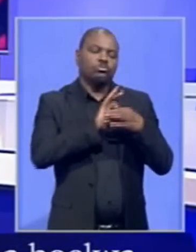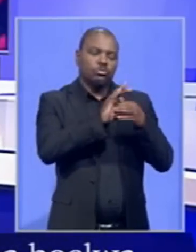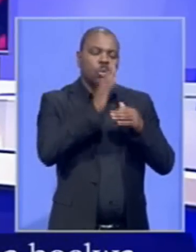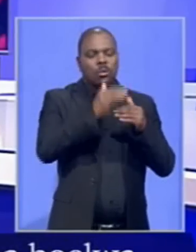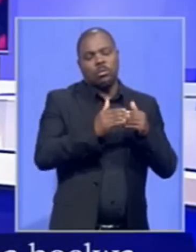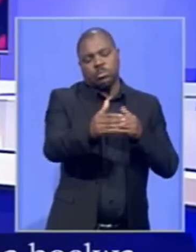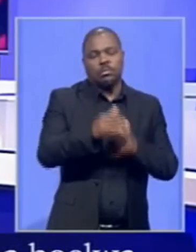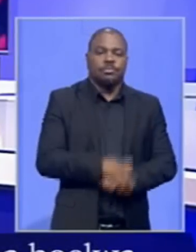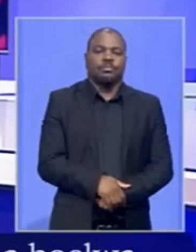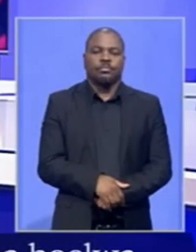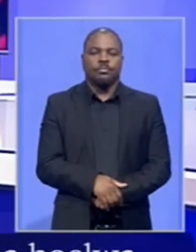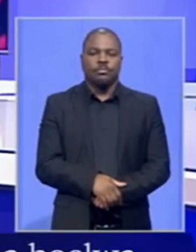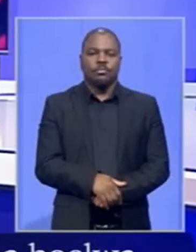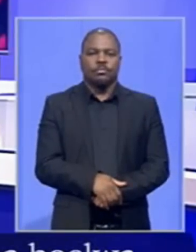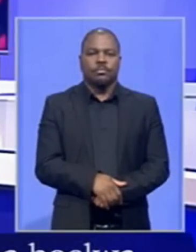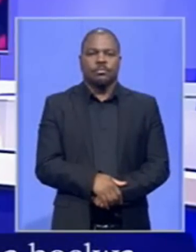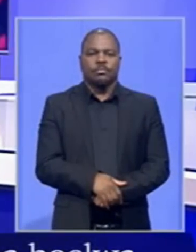yena.